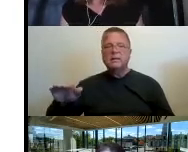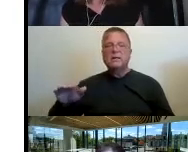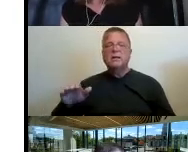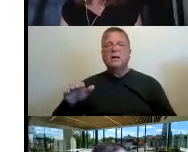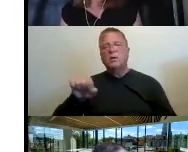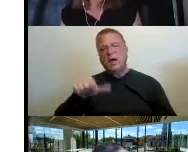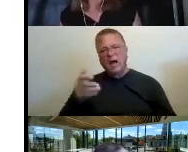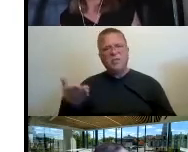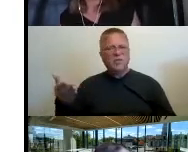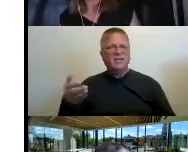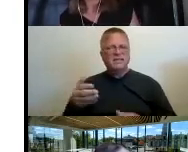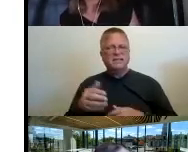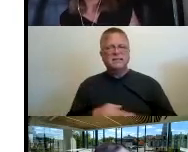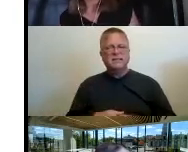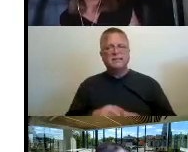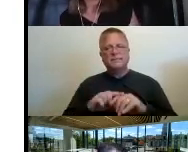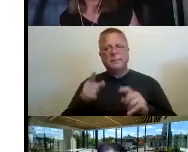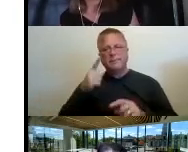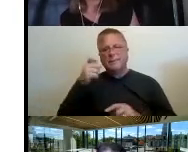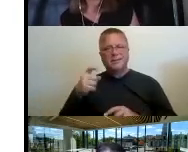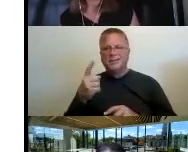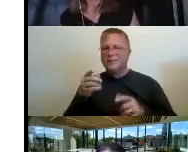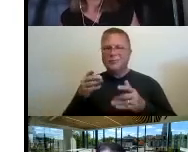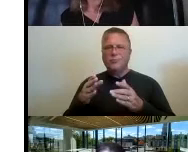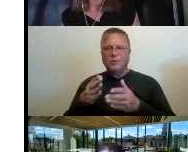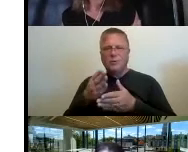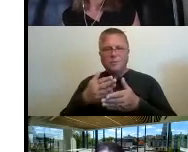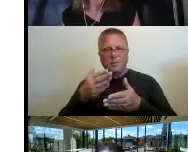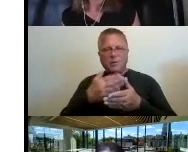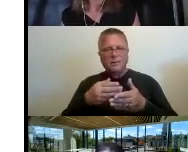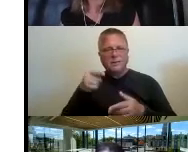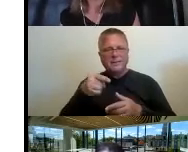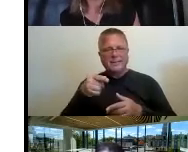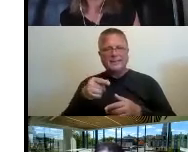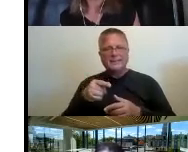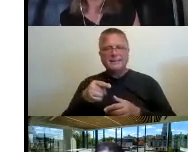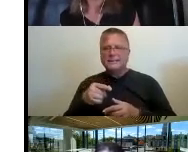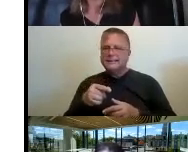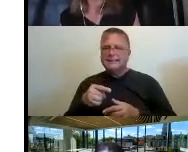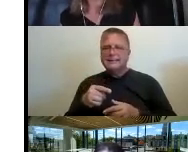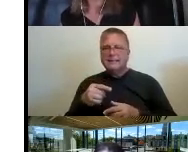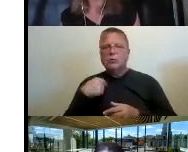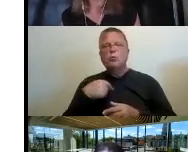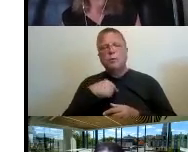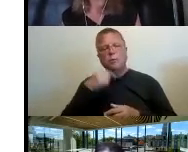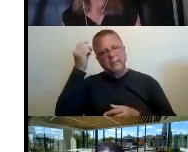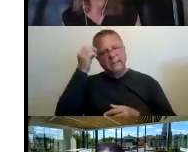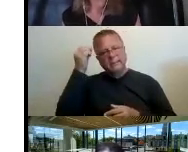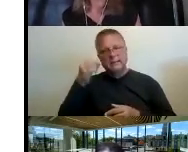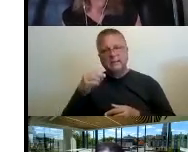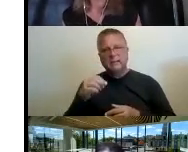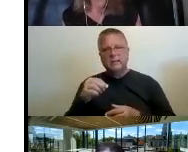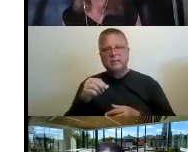things. But because of the one-way segments of them, you know, we would then consider a